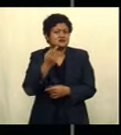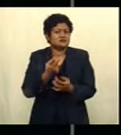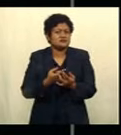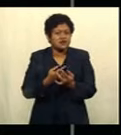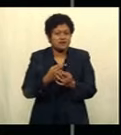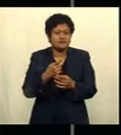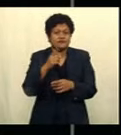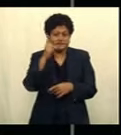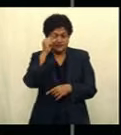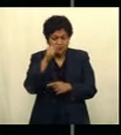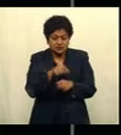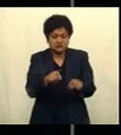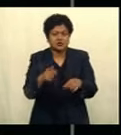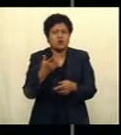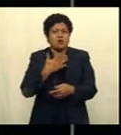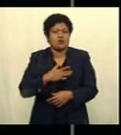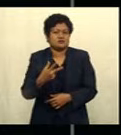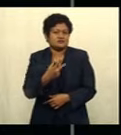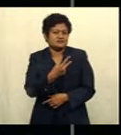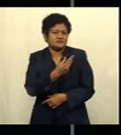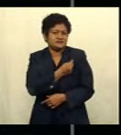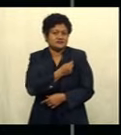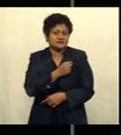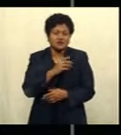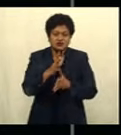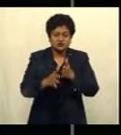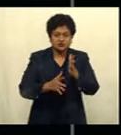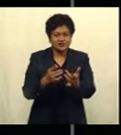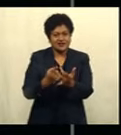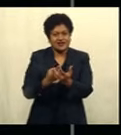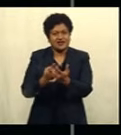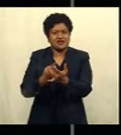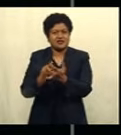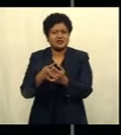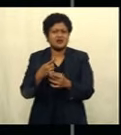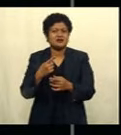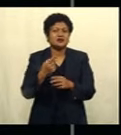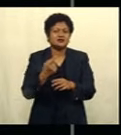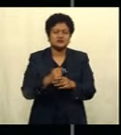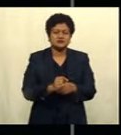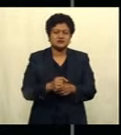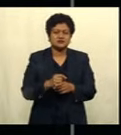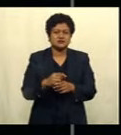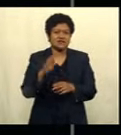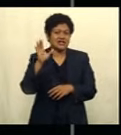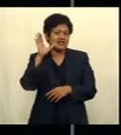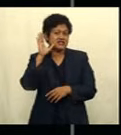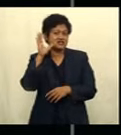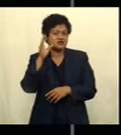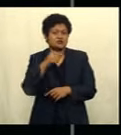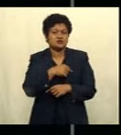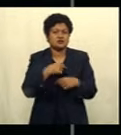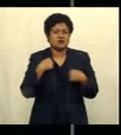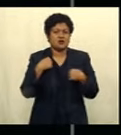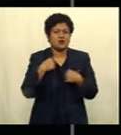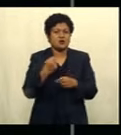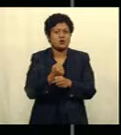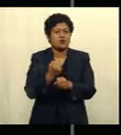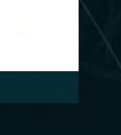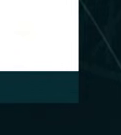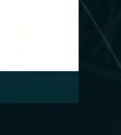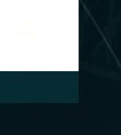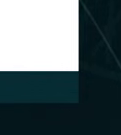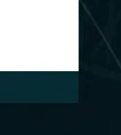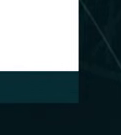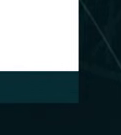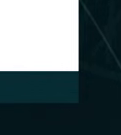workers urged to get vaccinated. For these stories and others, you can tune in daily to our sister radio station, Gold FM. To our